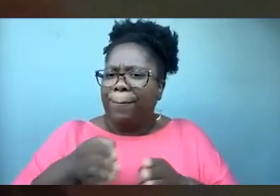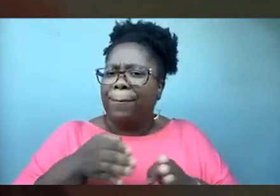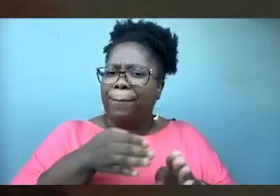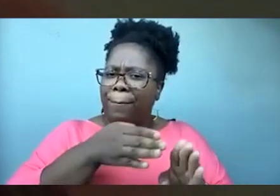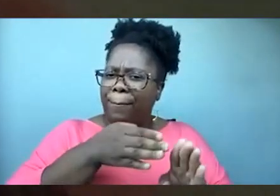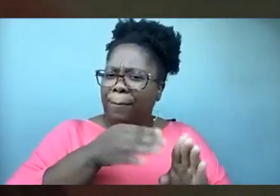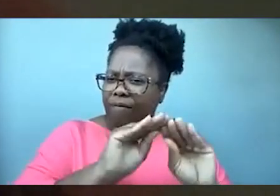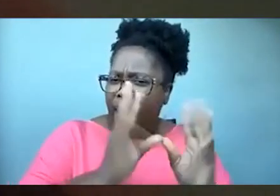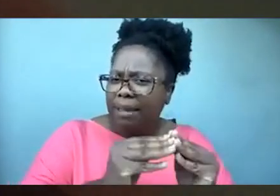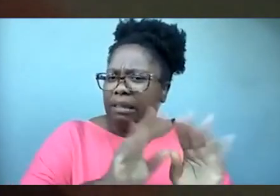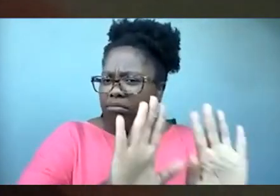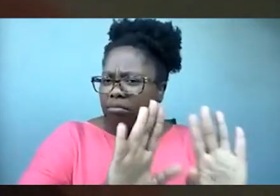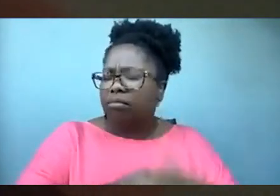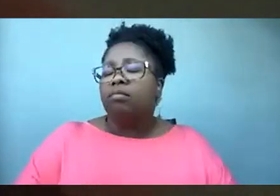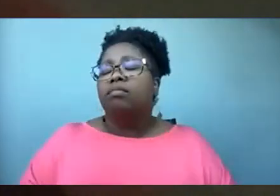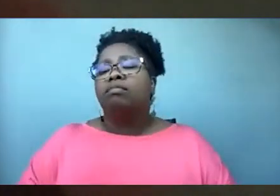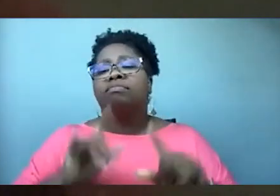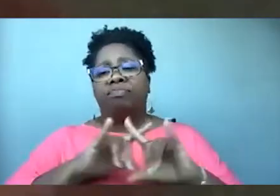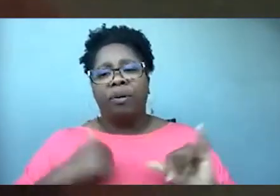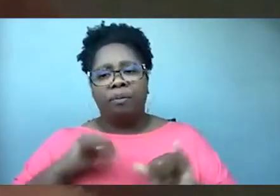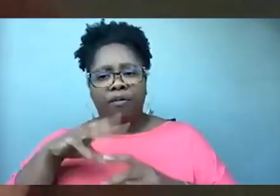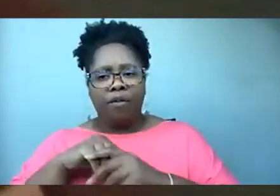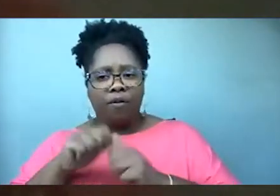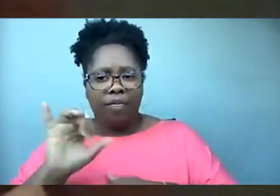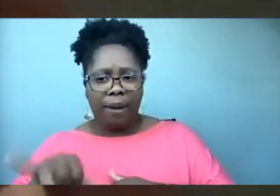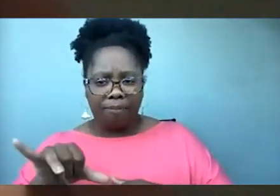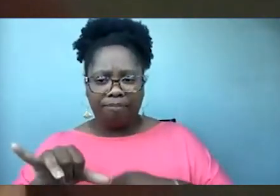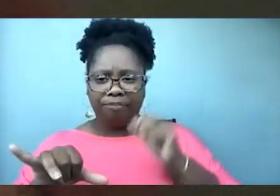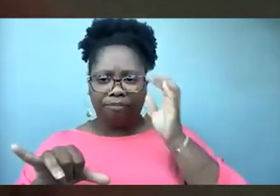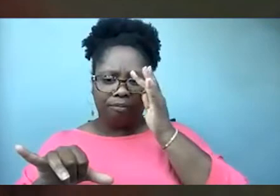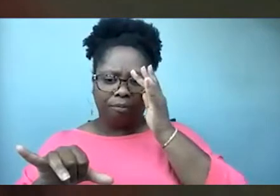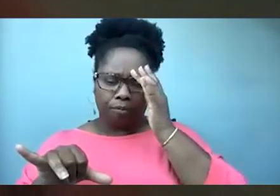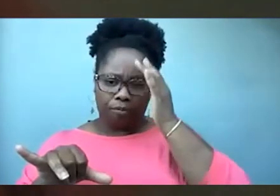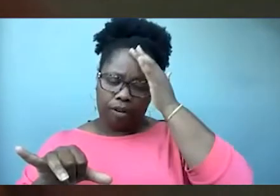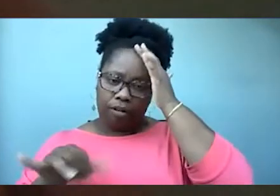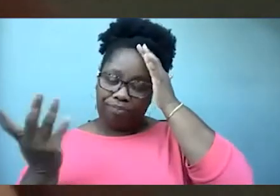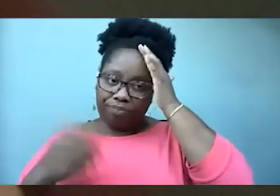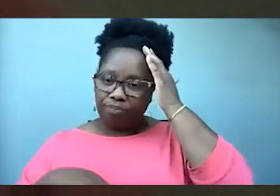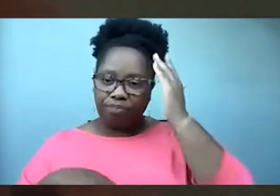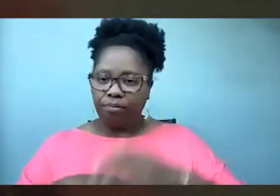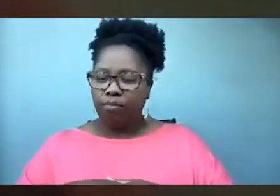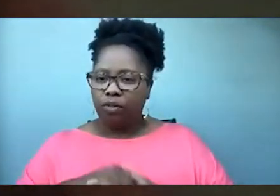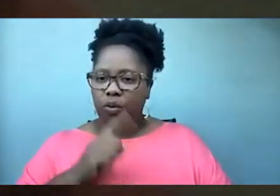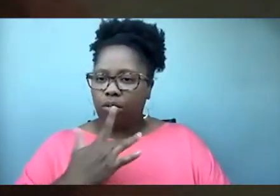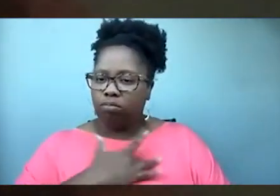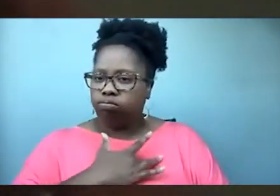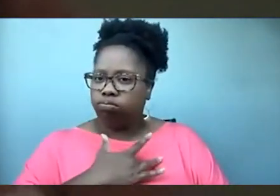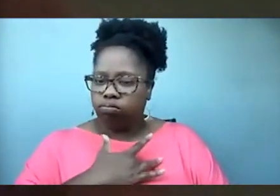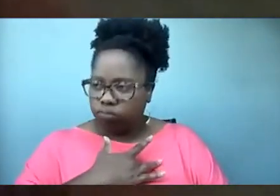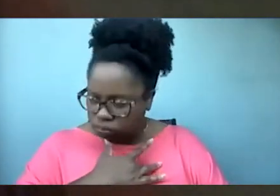which was heartbreaking to hear, mothers deciding not to eat so they could buy formula or Pampers.